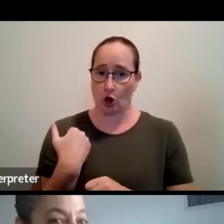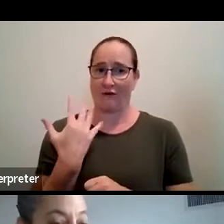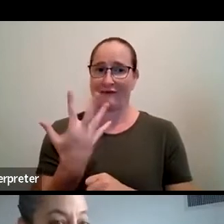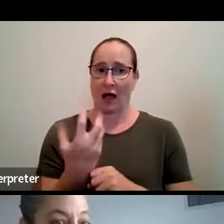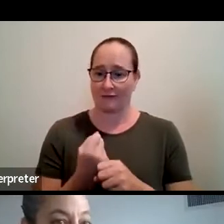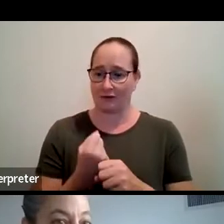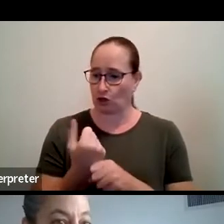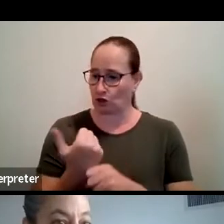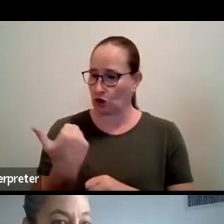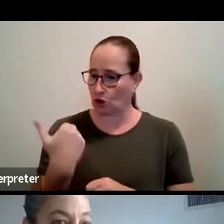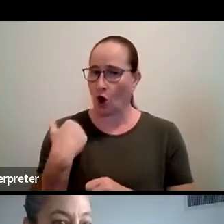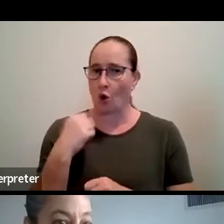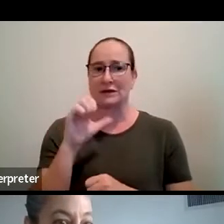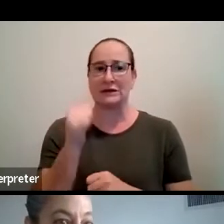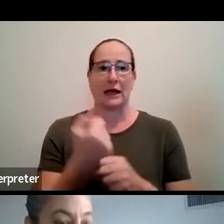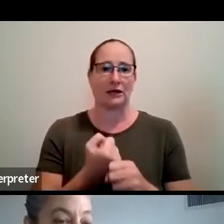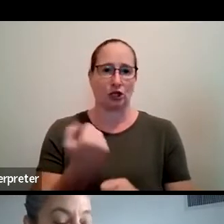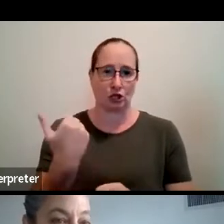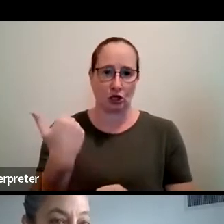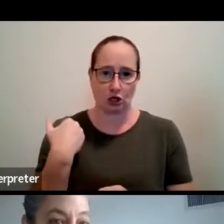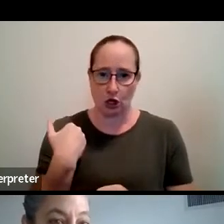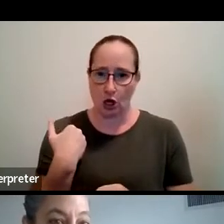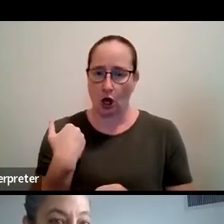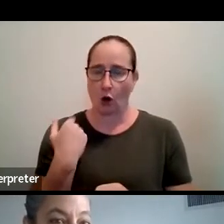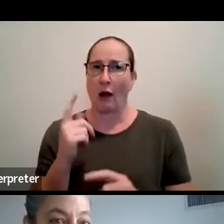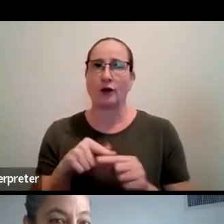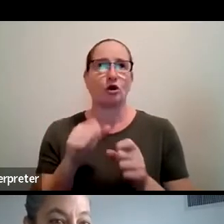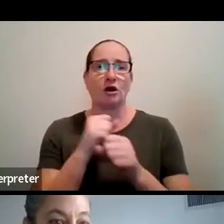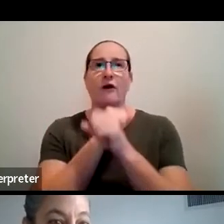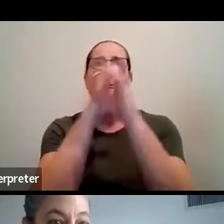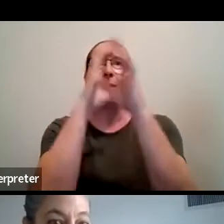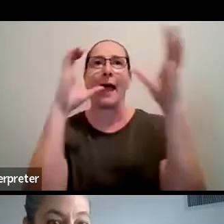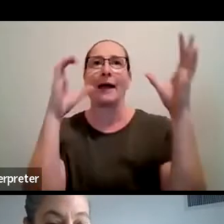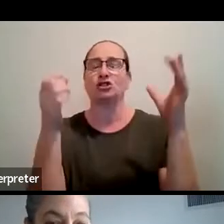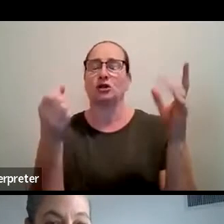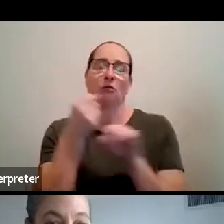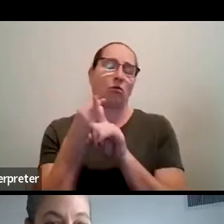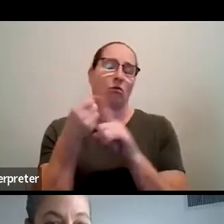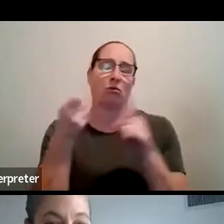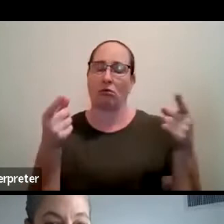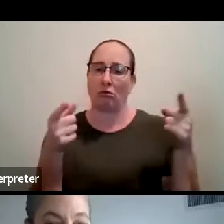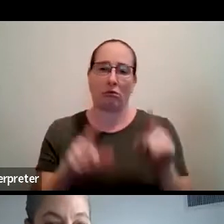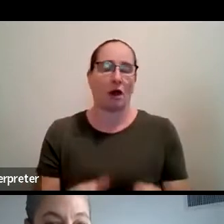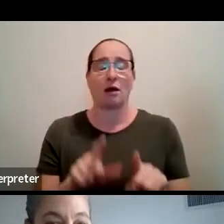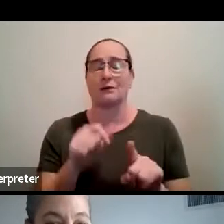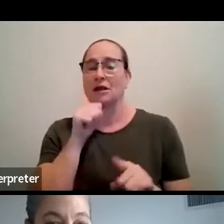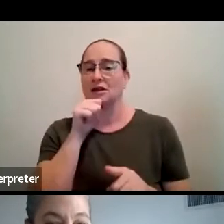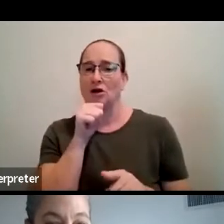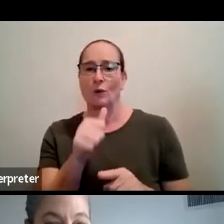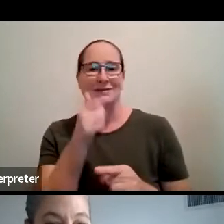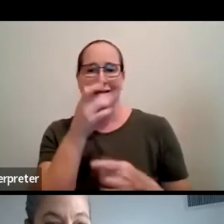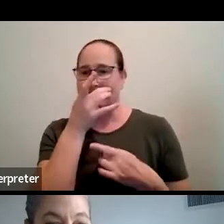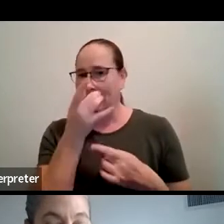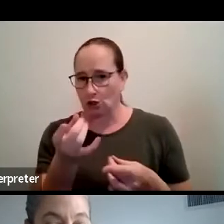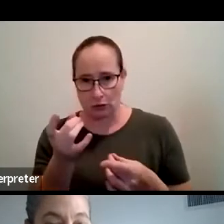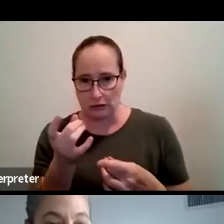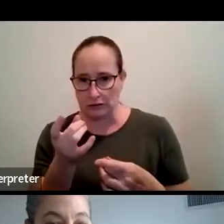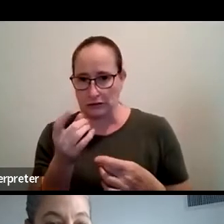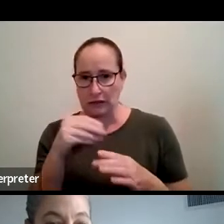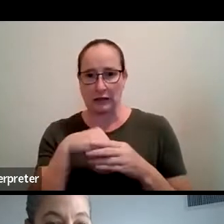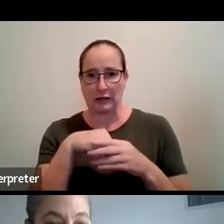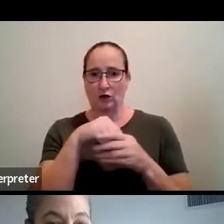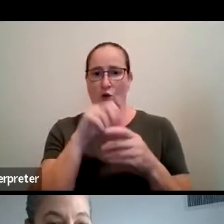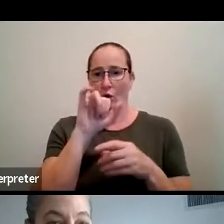years ago, 10 years ago, I couldn't have imagined this event happening, right? There just wasn't the interest in indoor